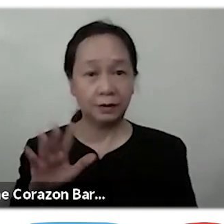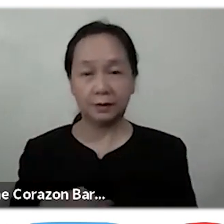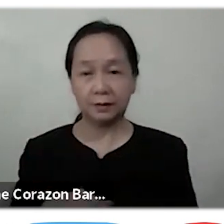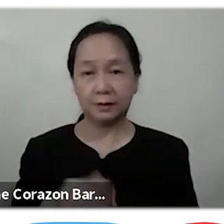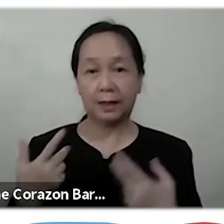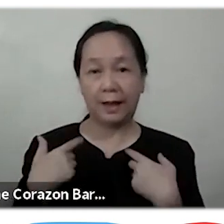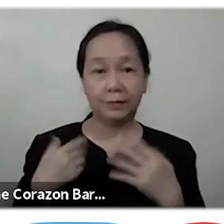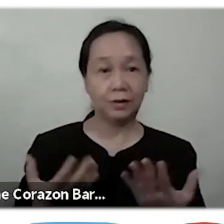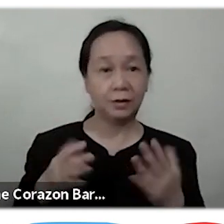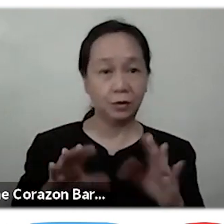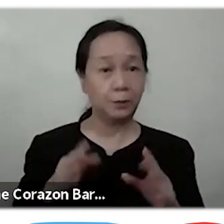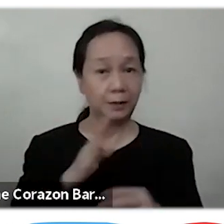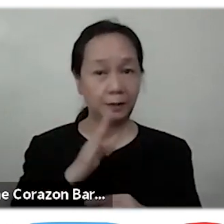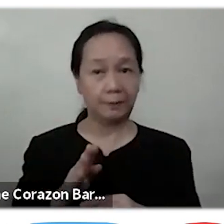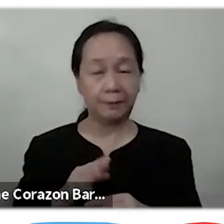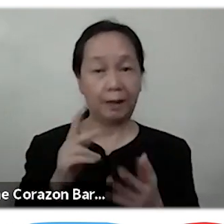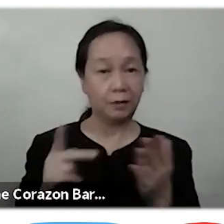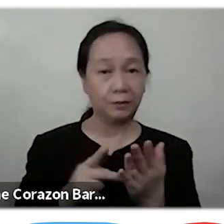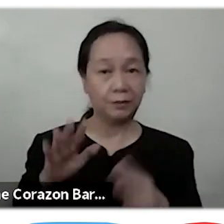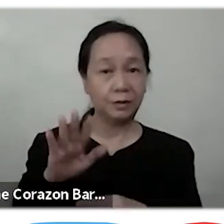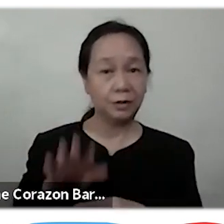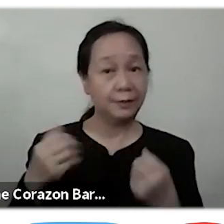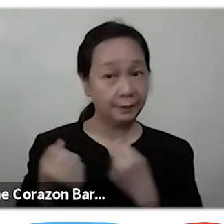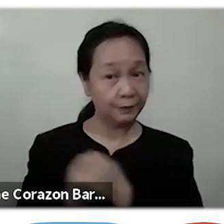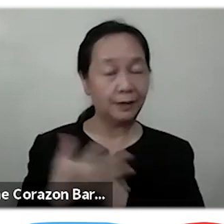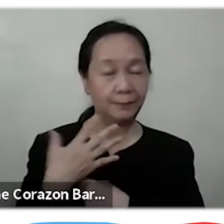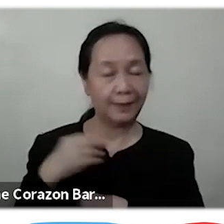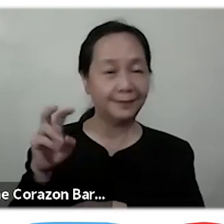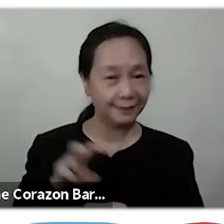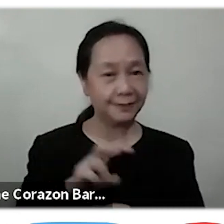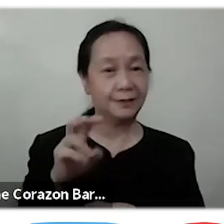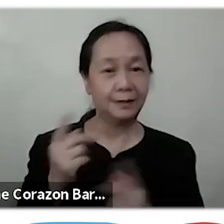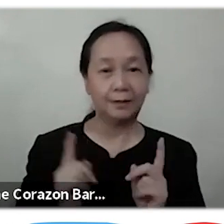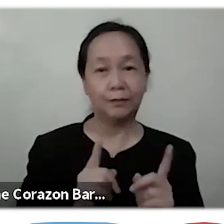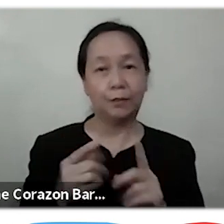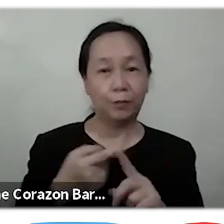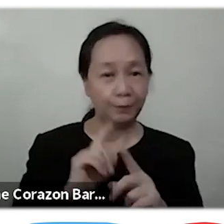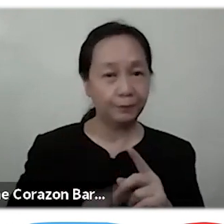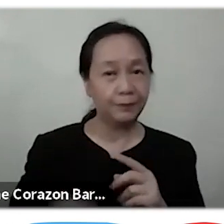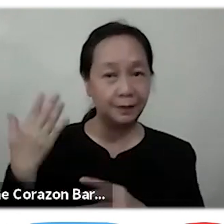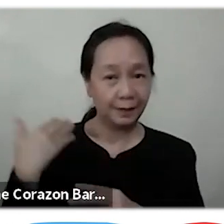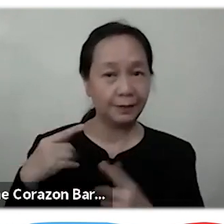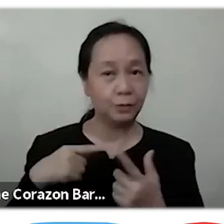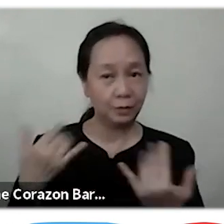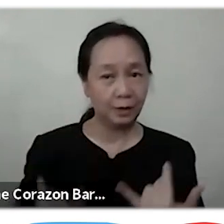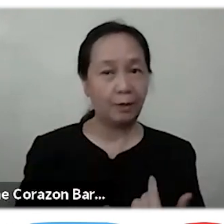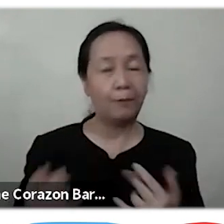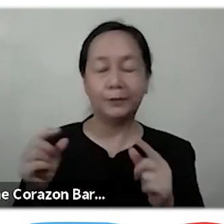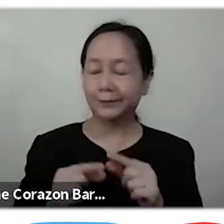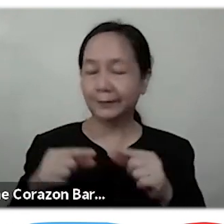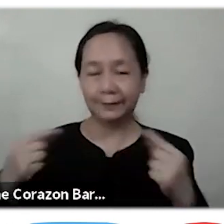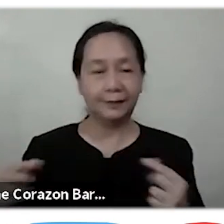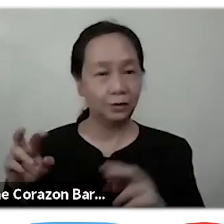the chance to be the part of Child Club, and my journey from then to now has been a great